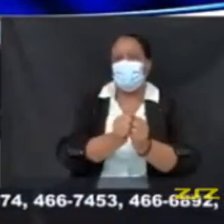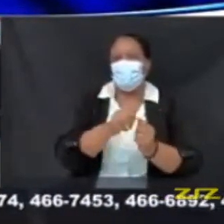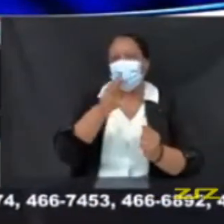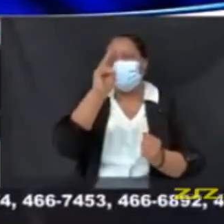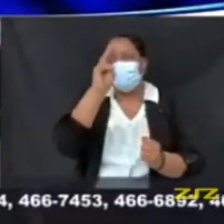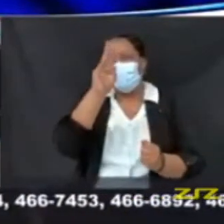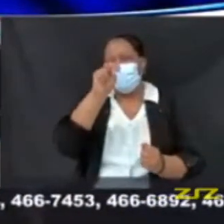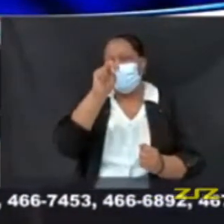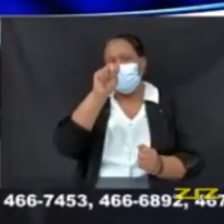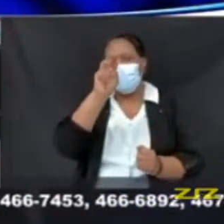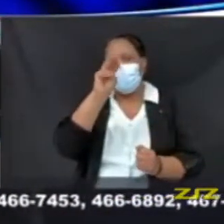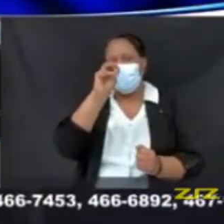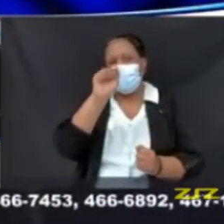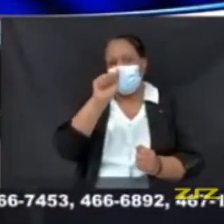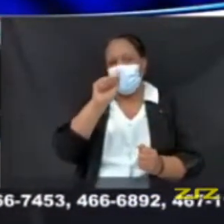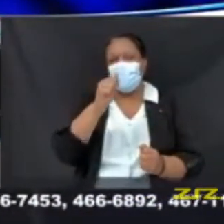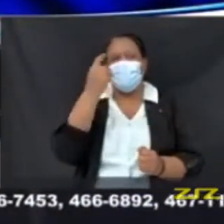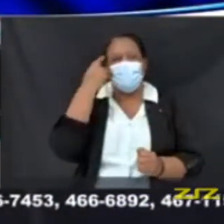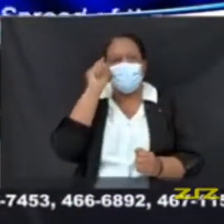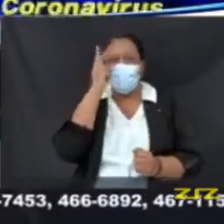other agencies for the past 2 years.